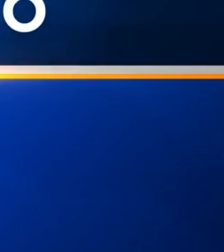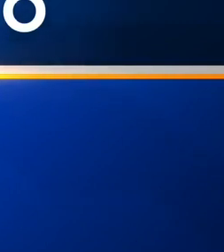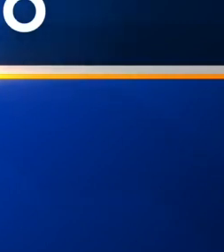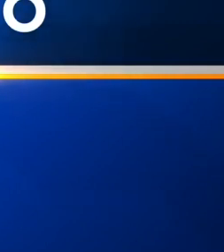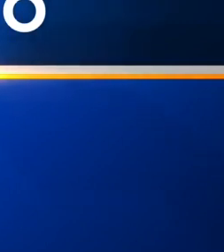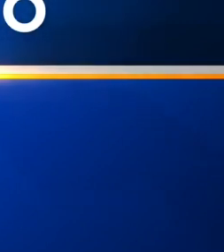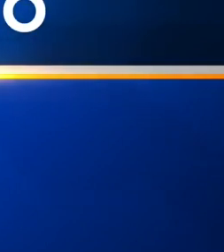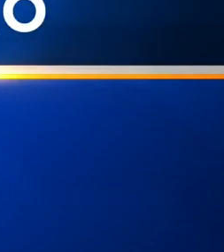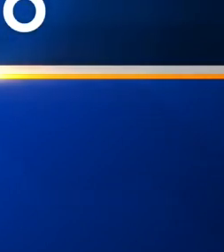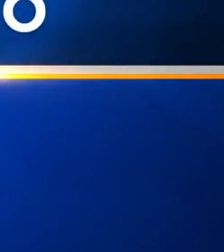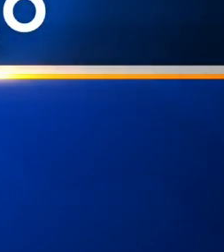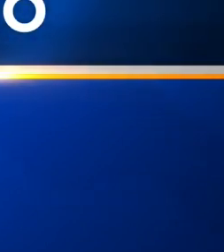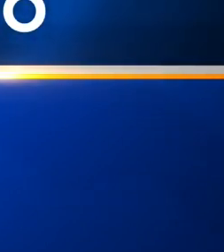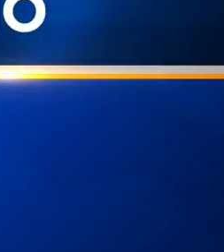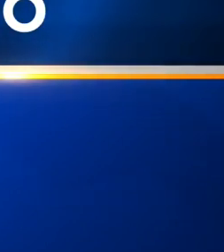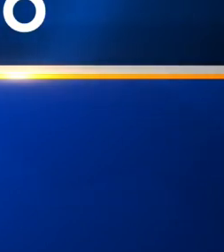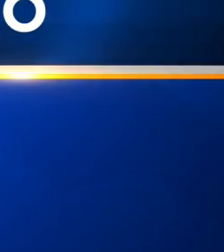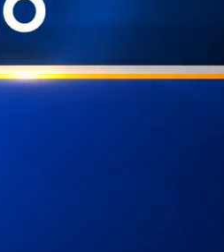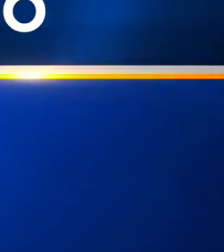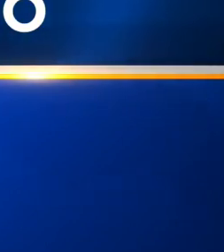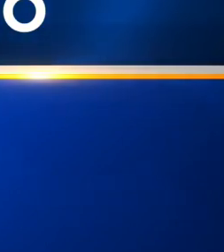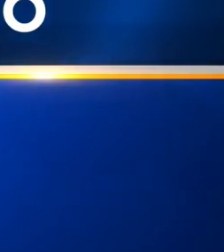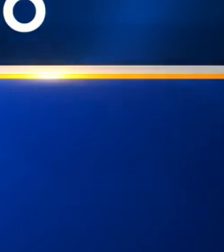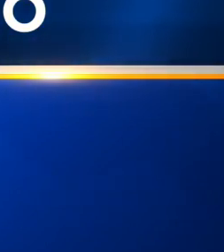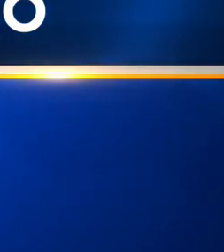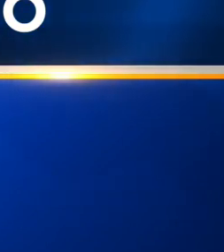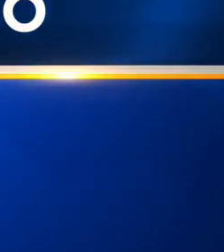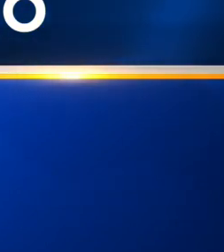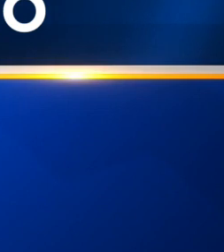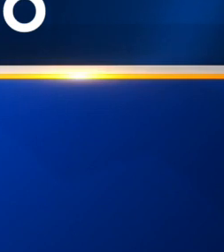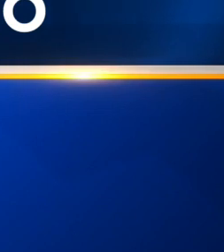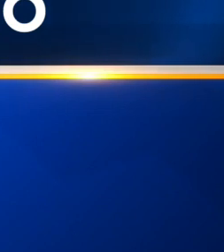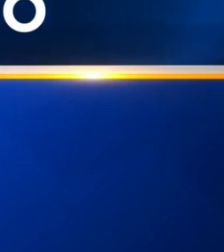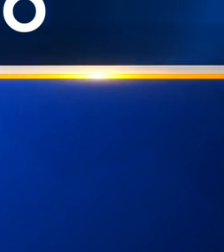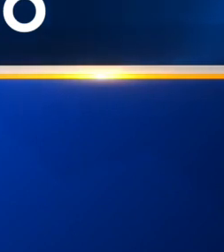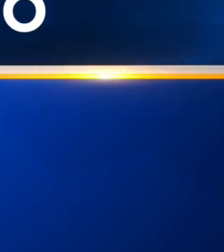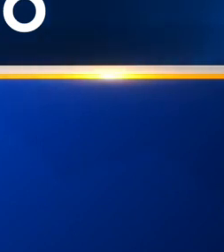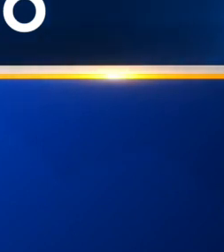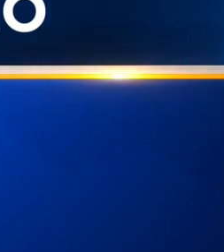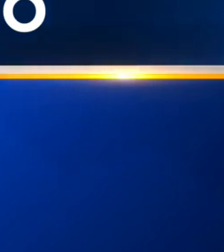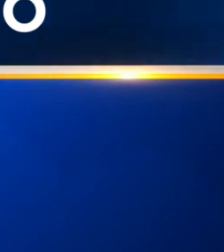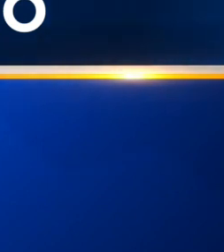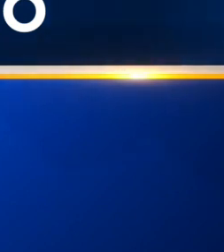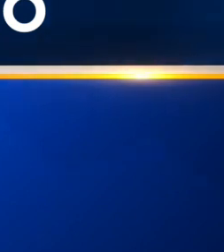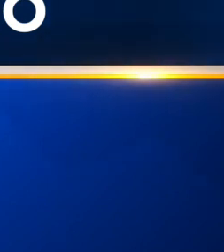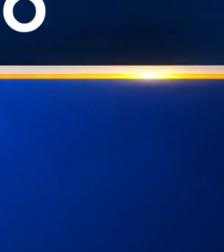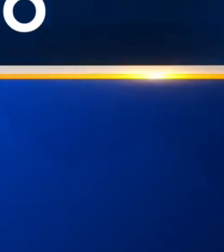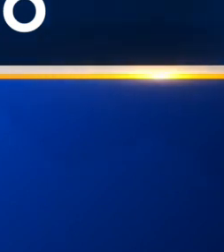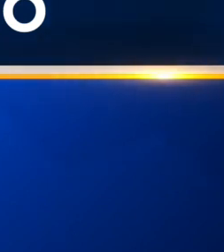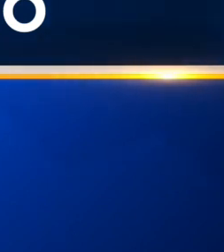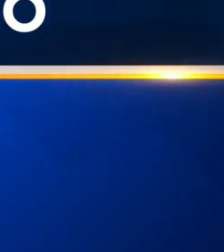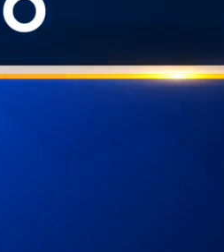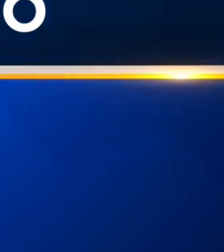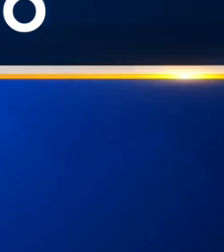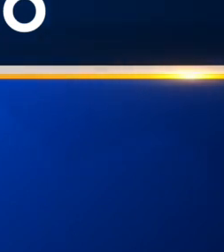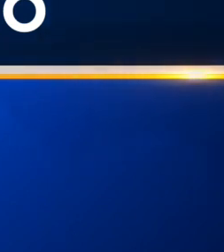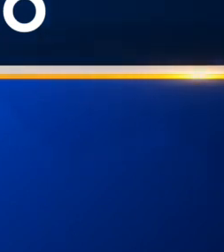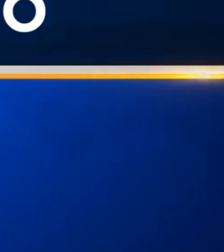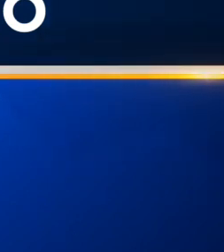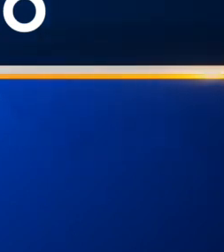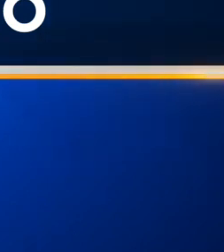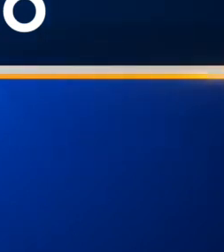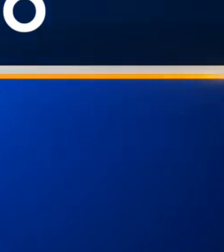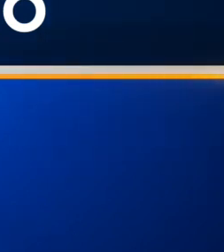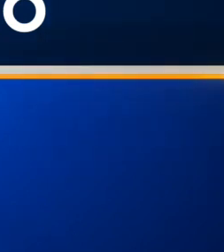that 53,000 people have been tested in the state of Ohio. And Lieutenant Governor John Husted giving us a good case, bad